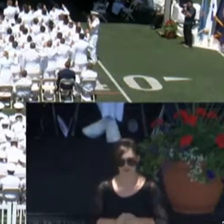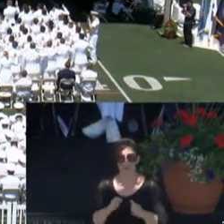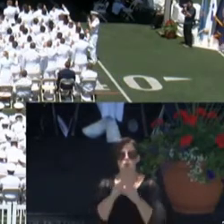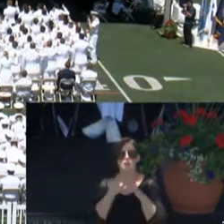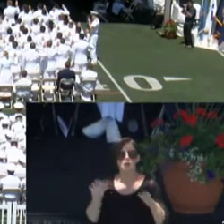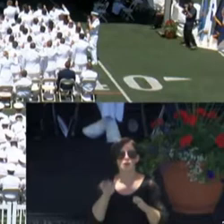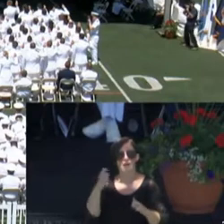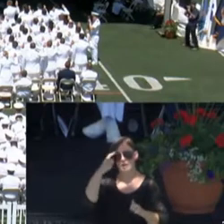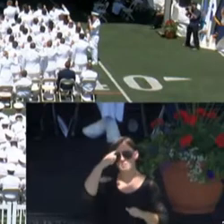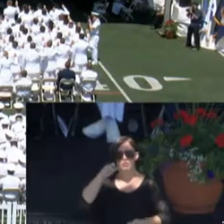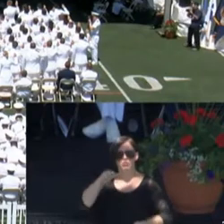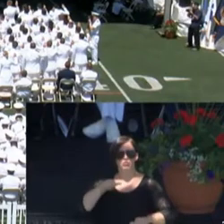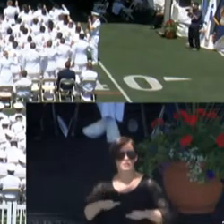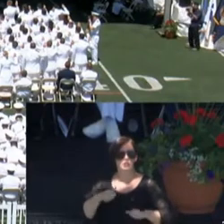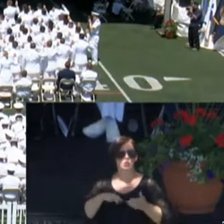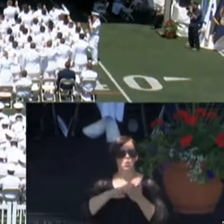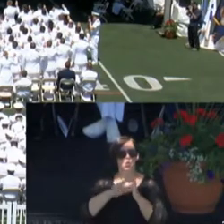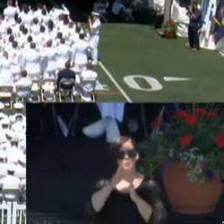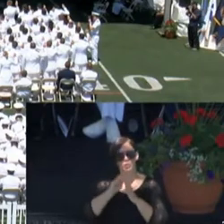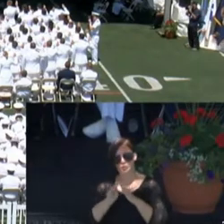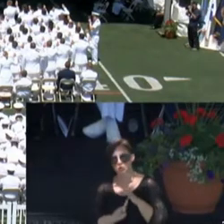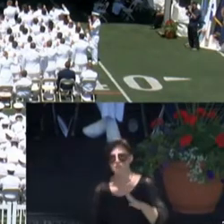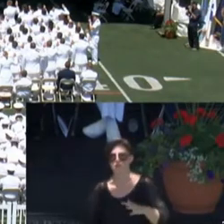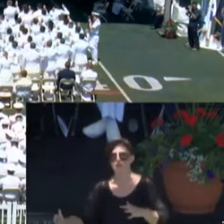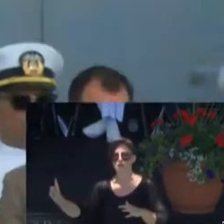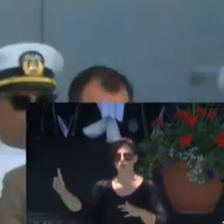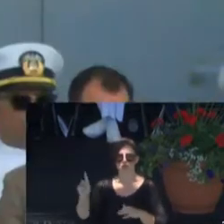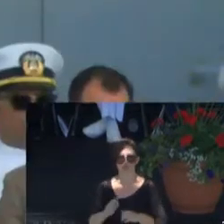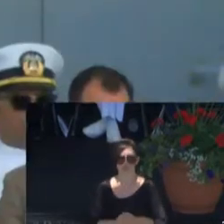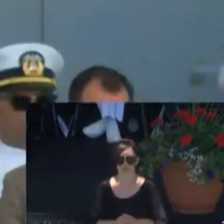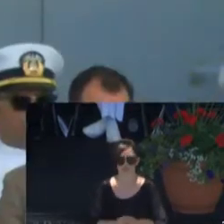without any mental reservation or purpose of evasion,